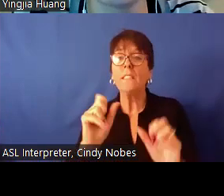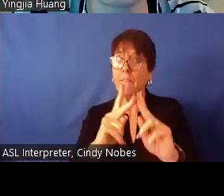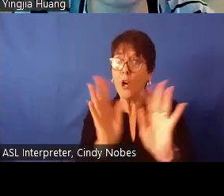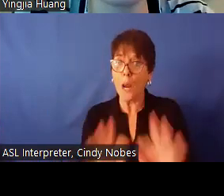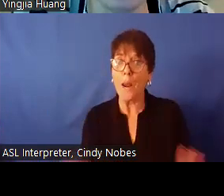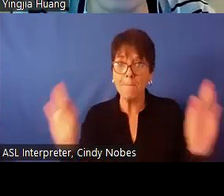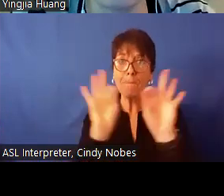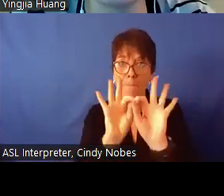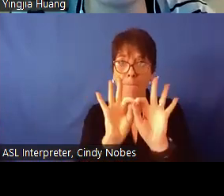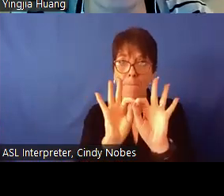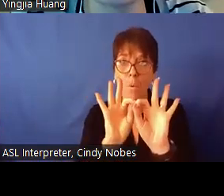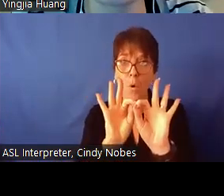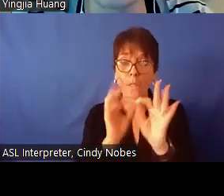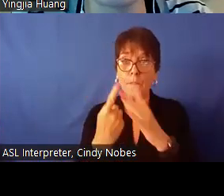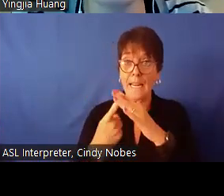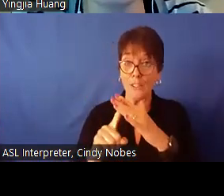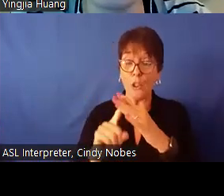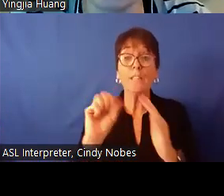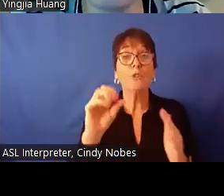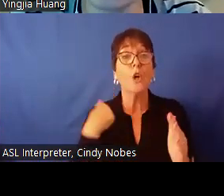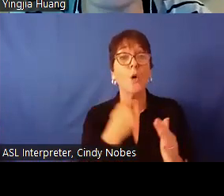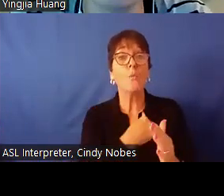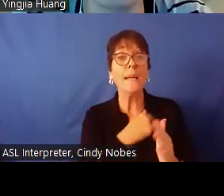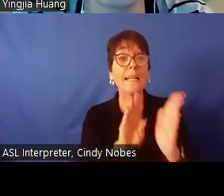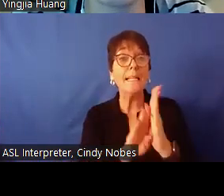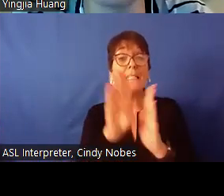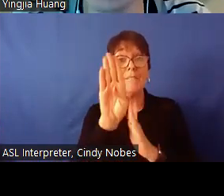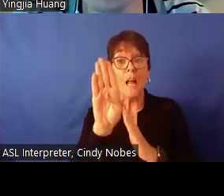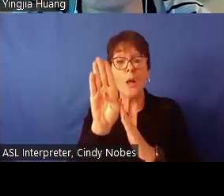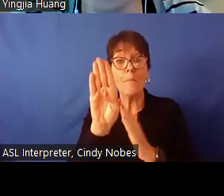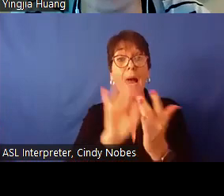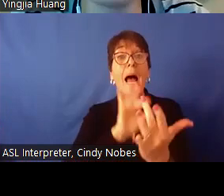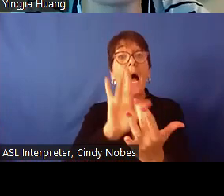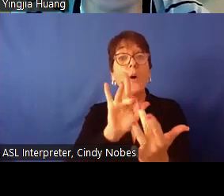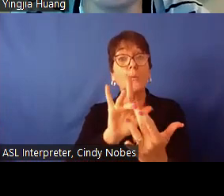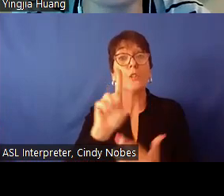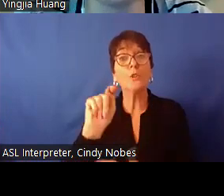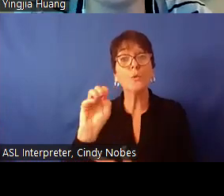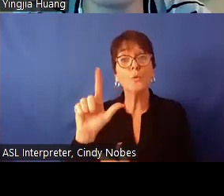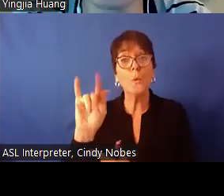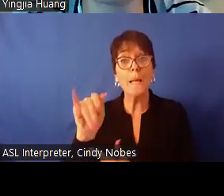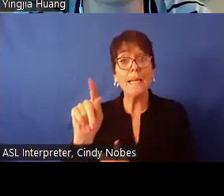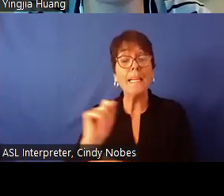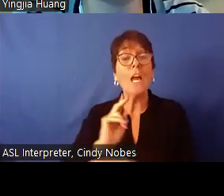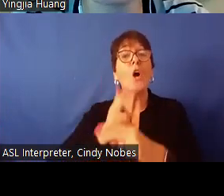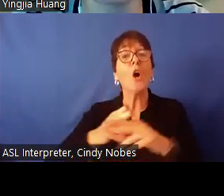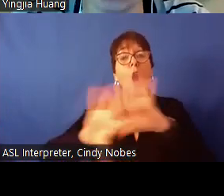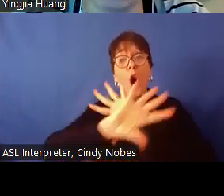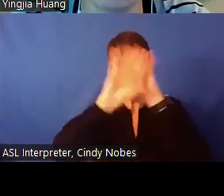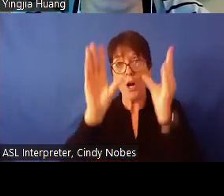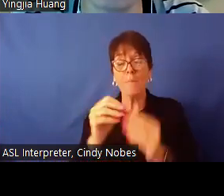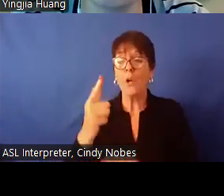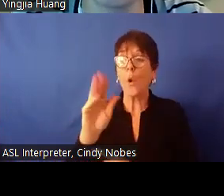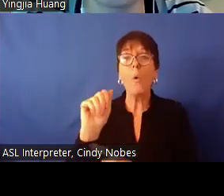important initiative. And so we have developed an outreach toolkit. We're calling it a global outreaching